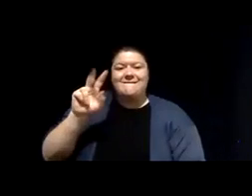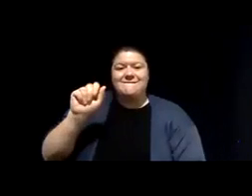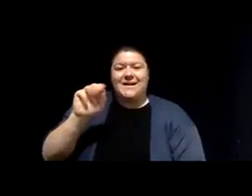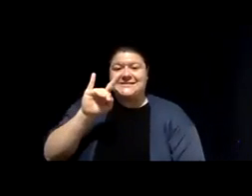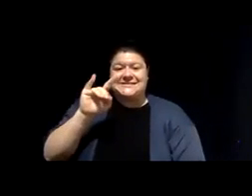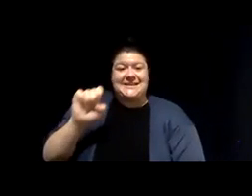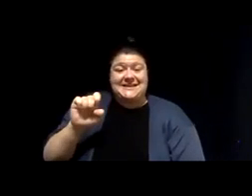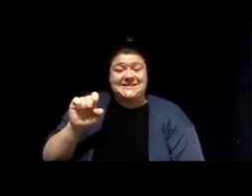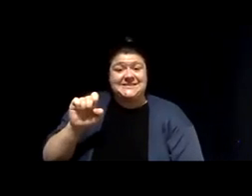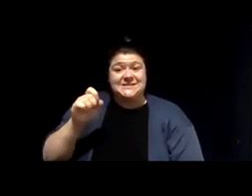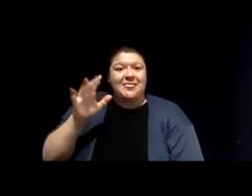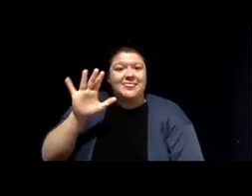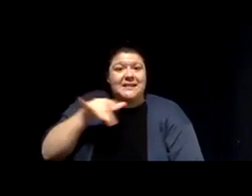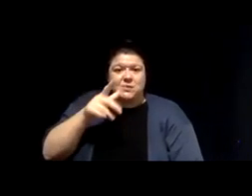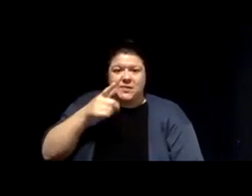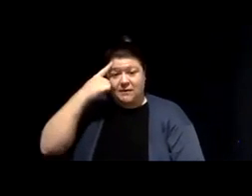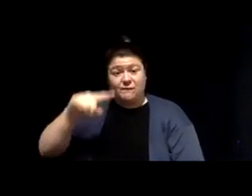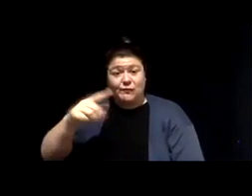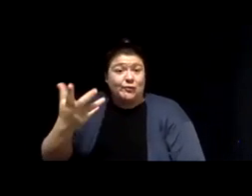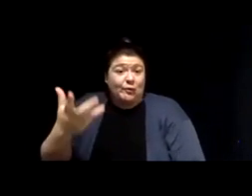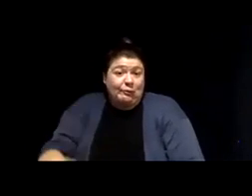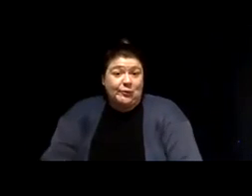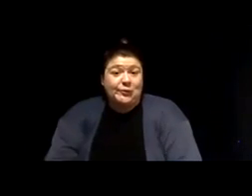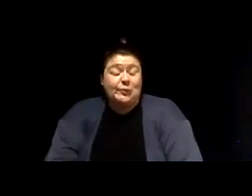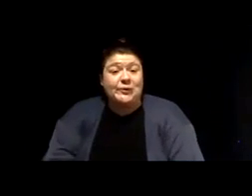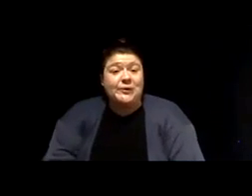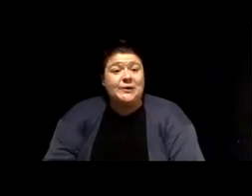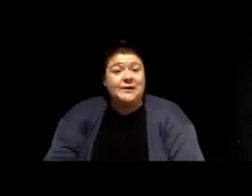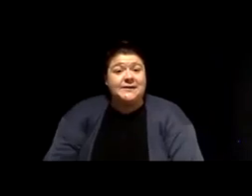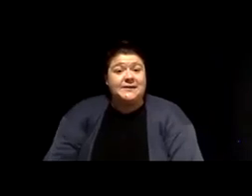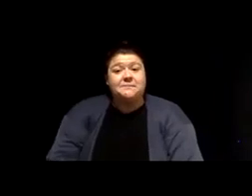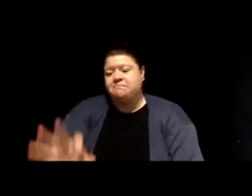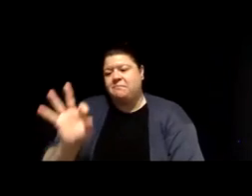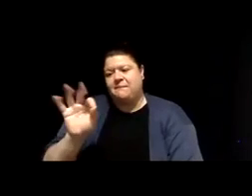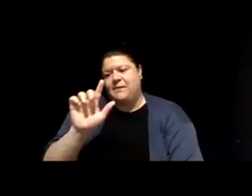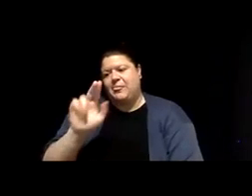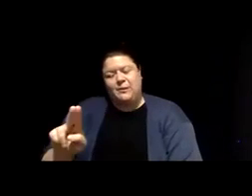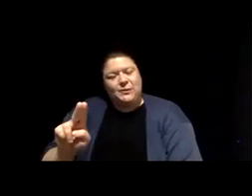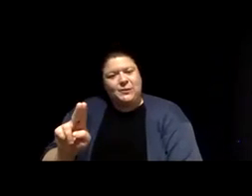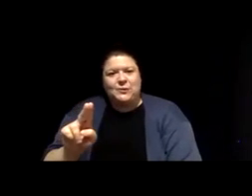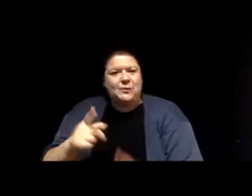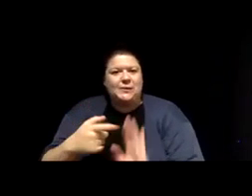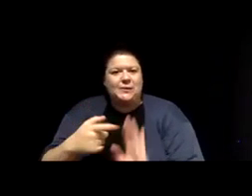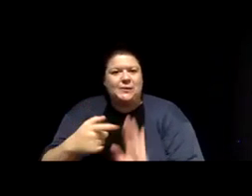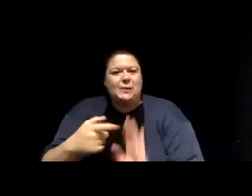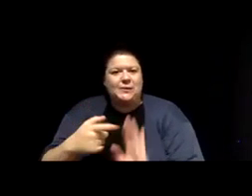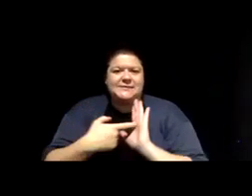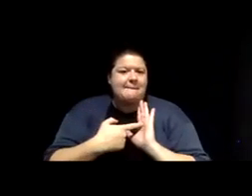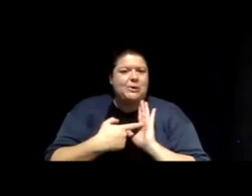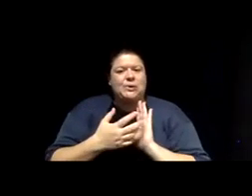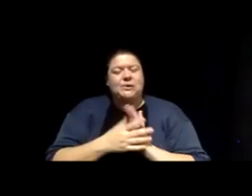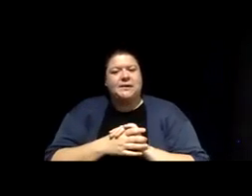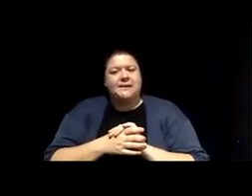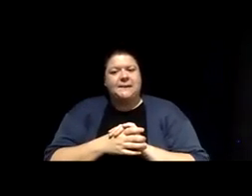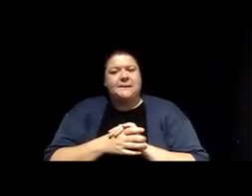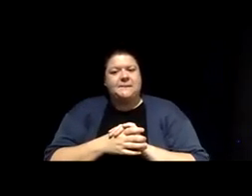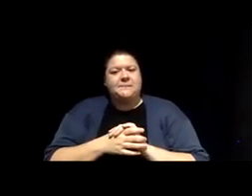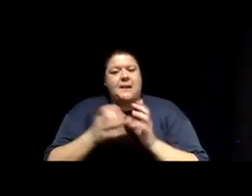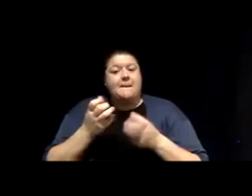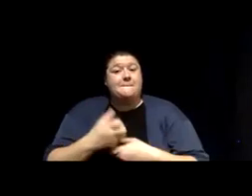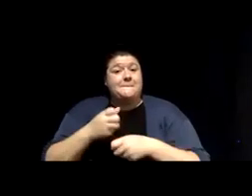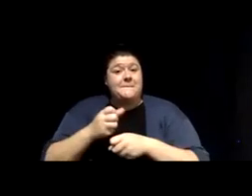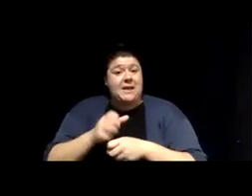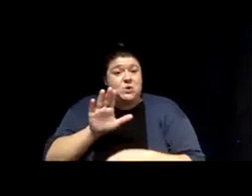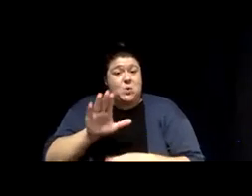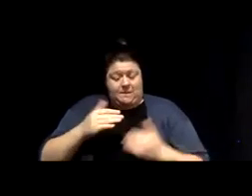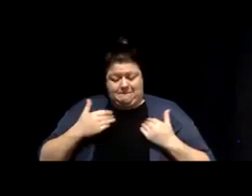your body immune to something like the flu. So they